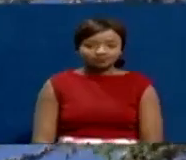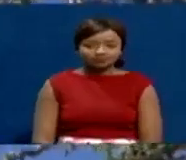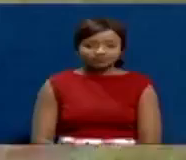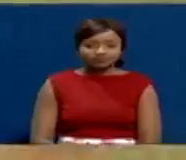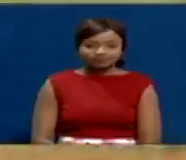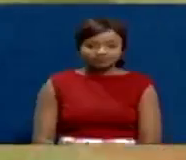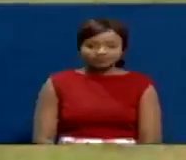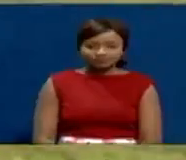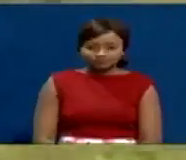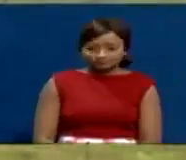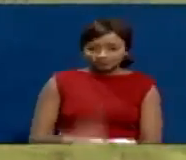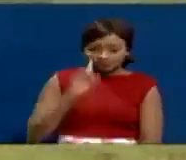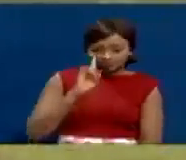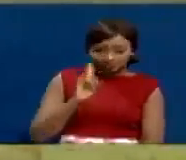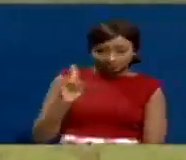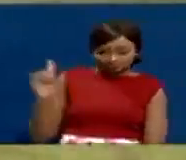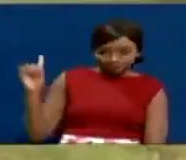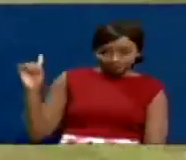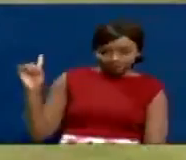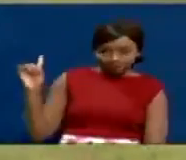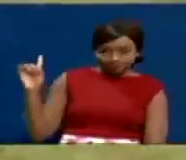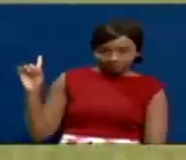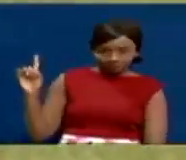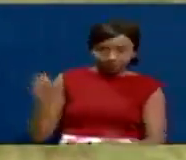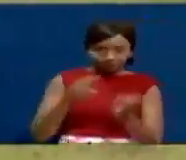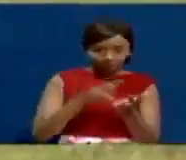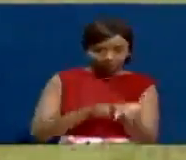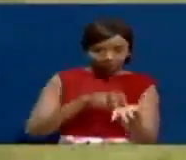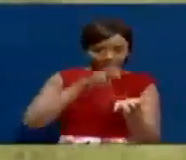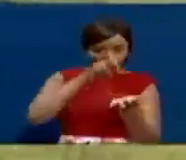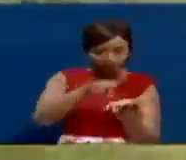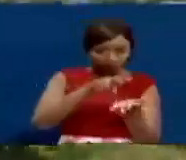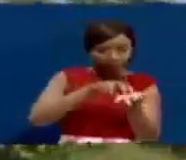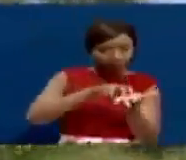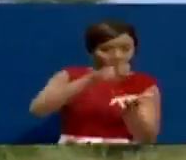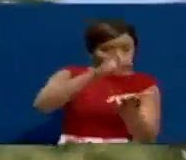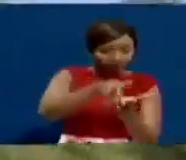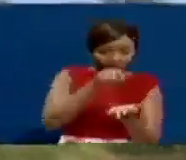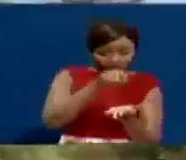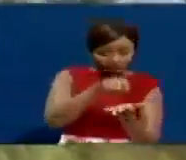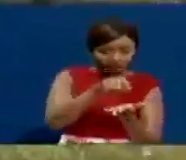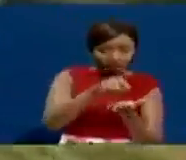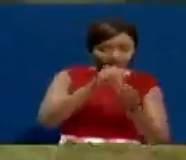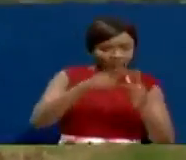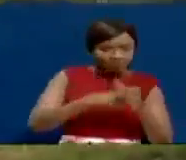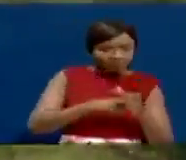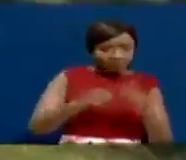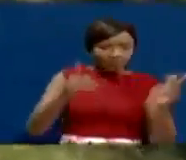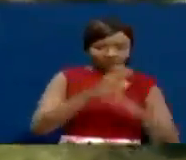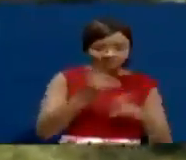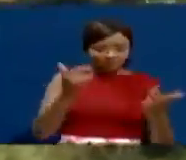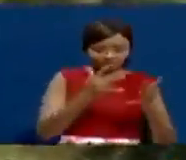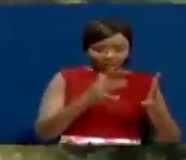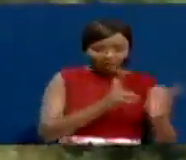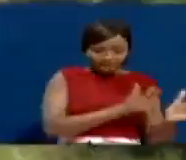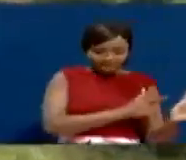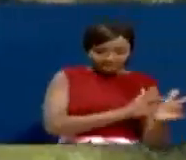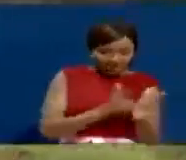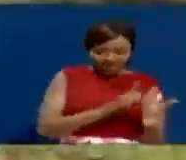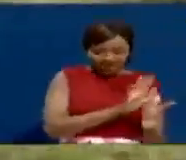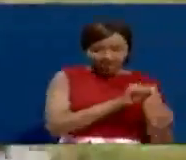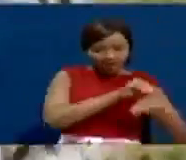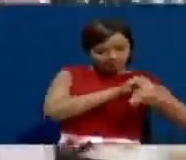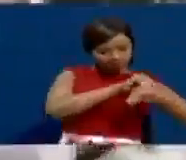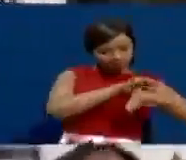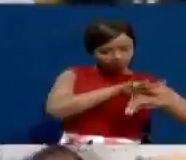In order to contain the swarming desert locusts, which started to cross the Kenyan border from Elwak, Mandera since 28th December,